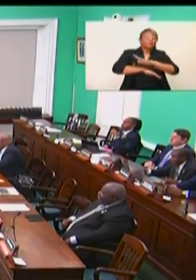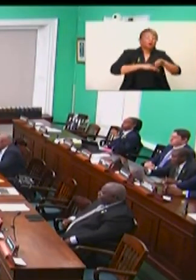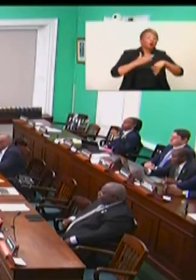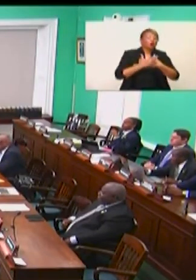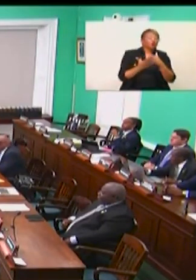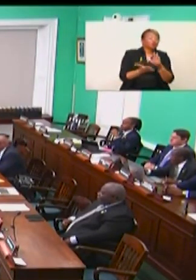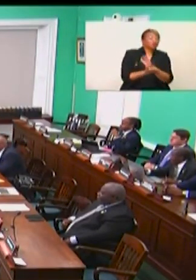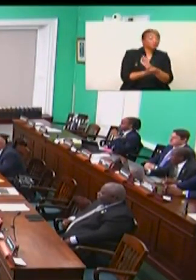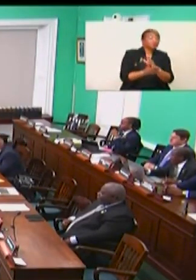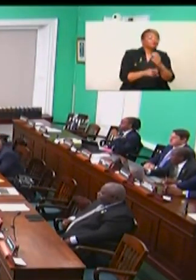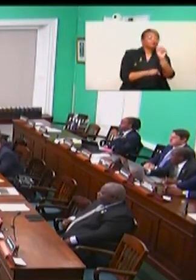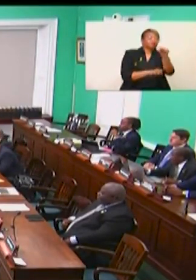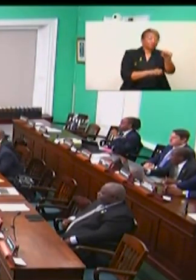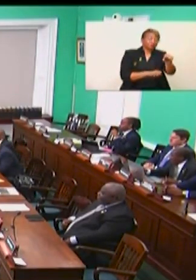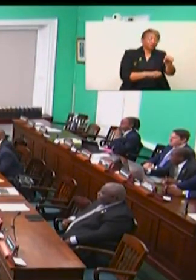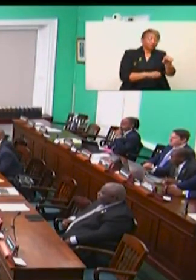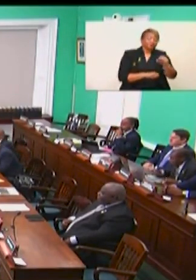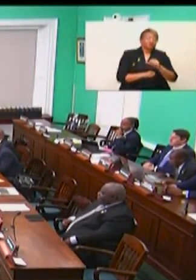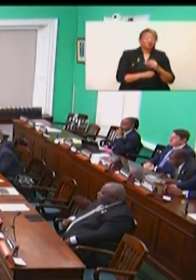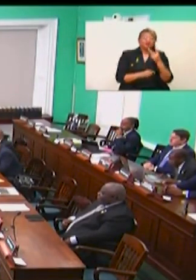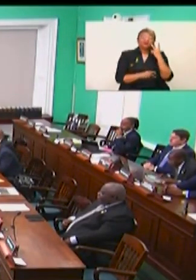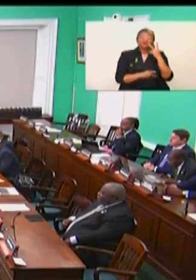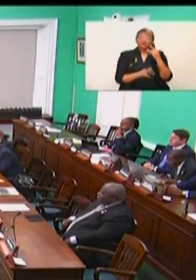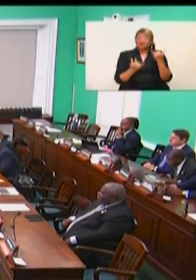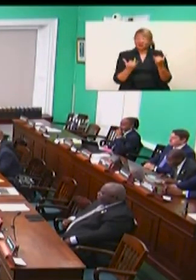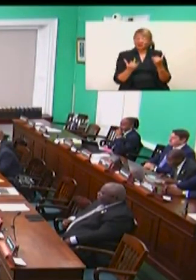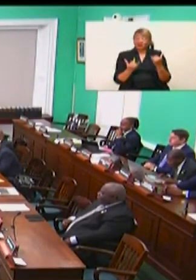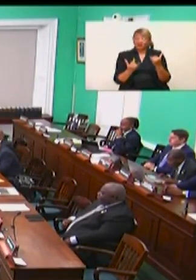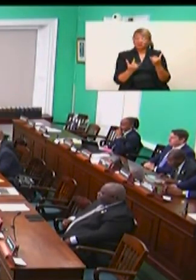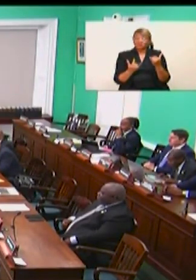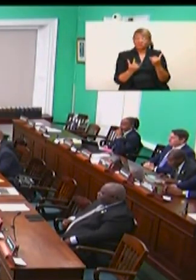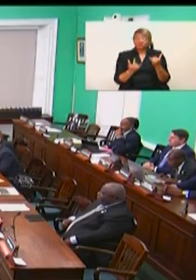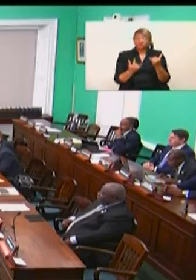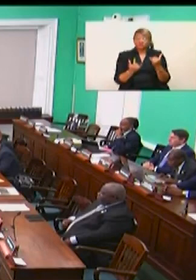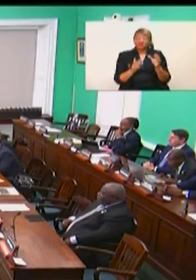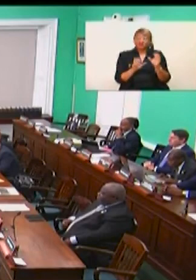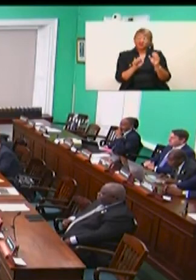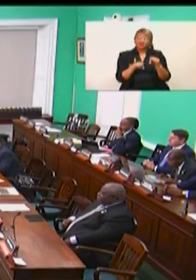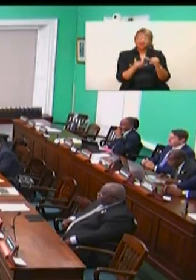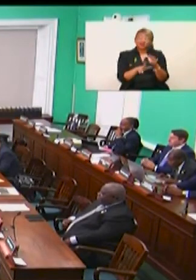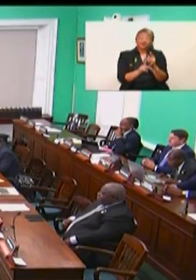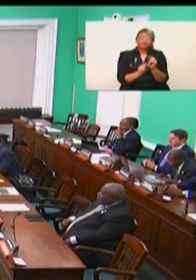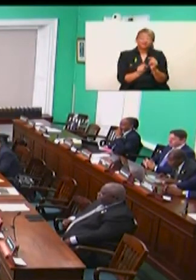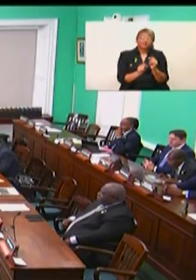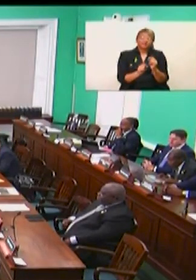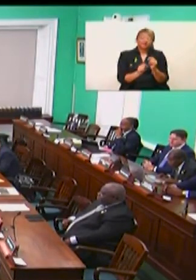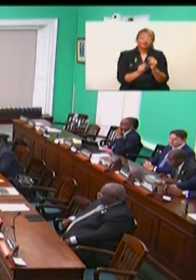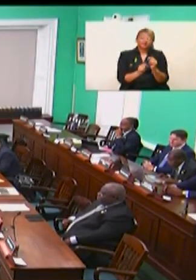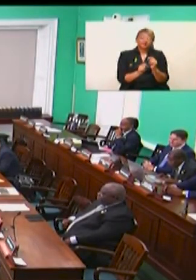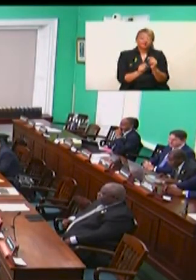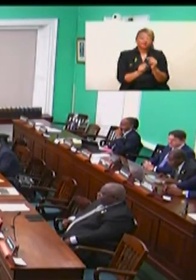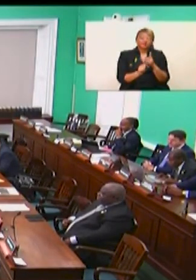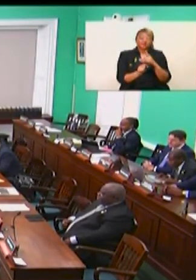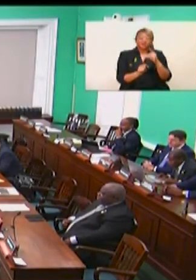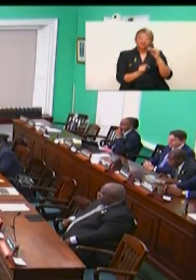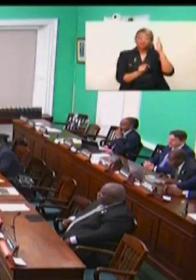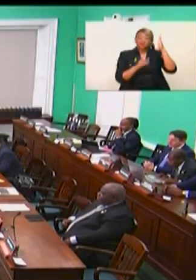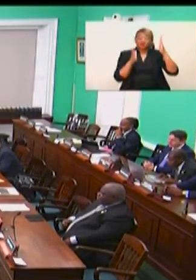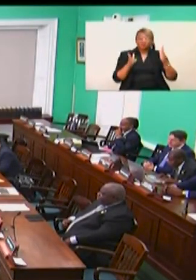documents? Absolutely. Thank you, Honorable Member. If they want to see it now in advance, they can get it. Thank you. So they can Google. Mr. Deputy